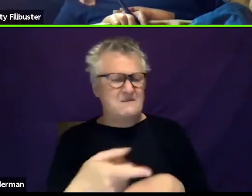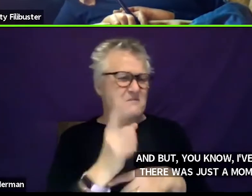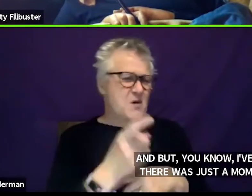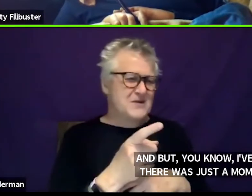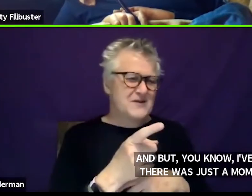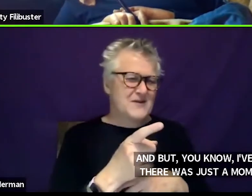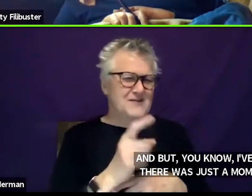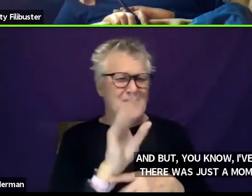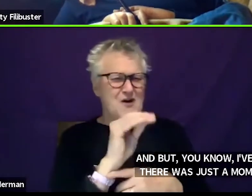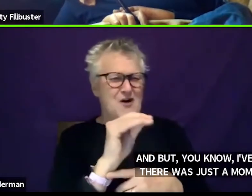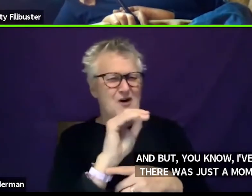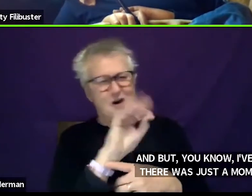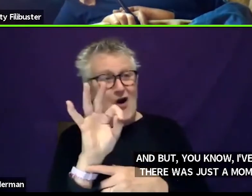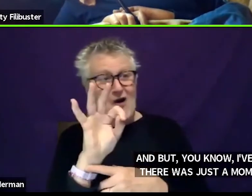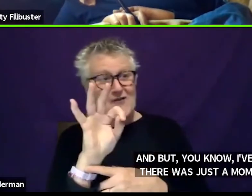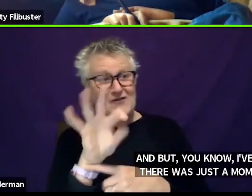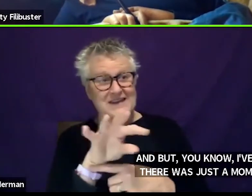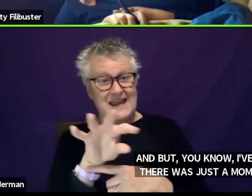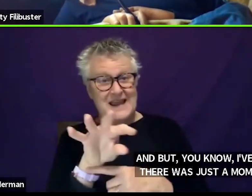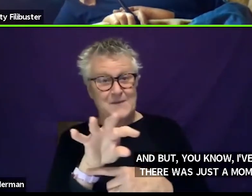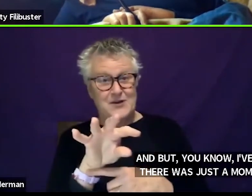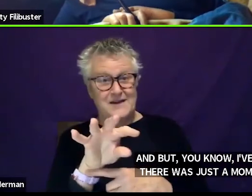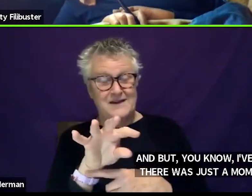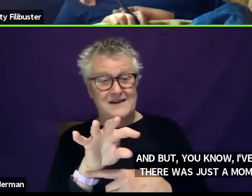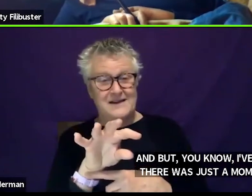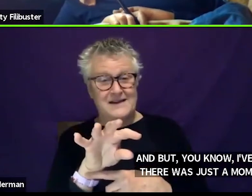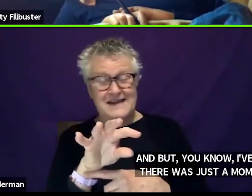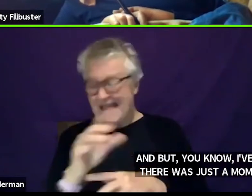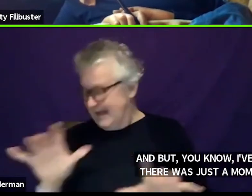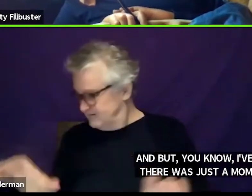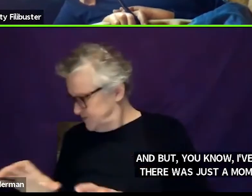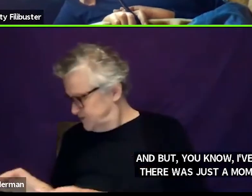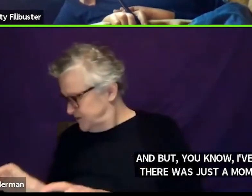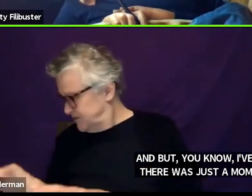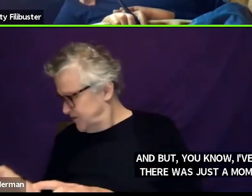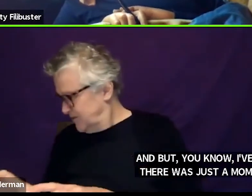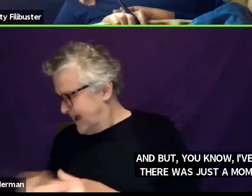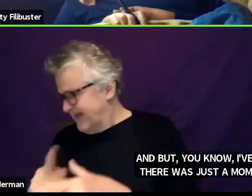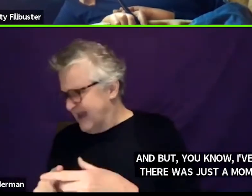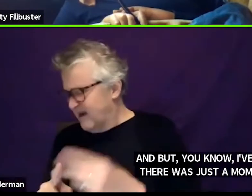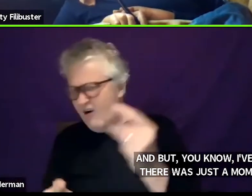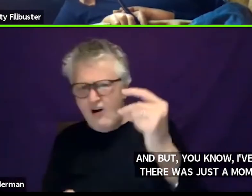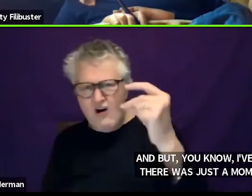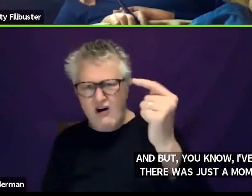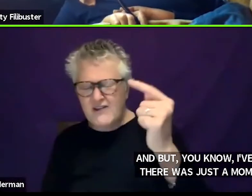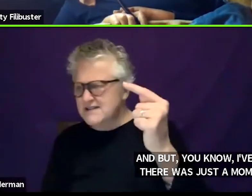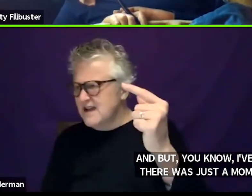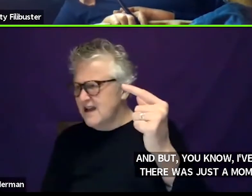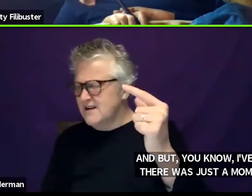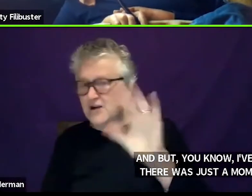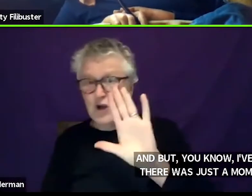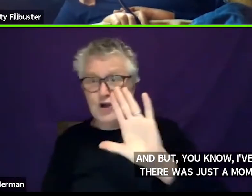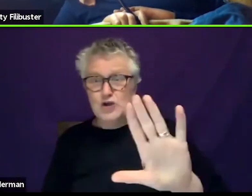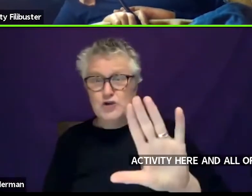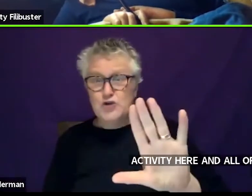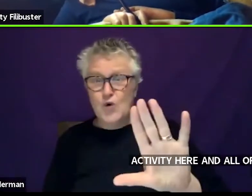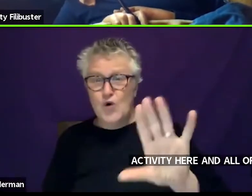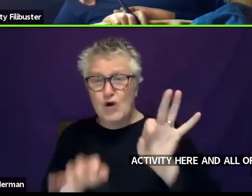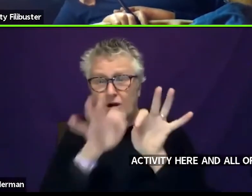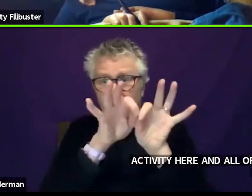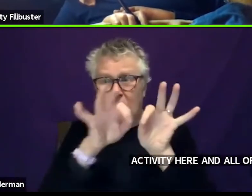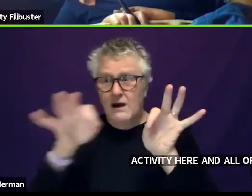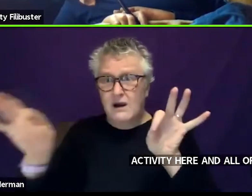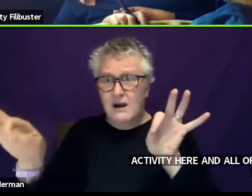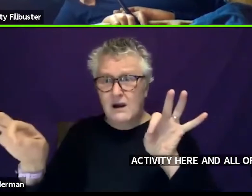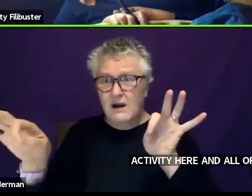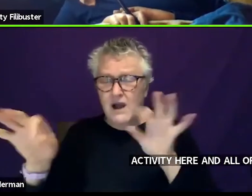of a sudden your rant just pierced through, and I can't tell you how